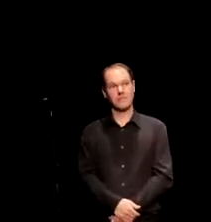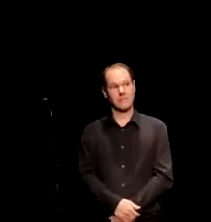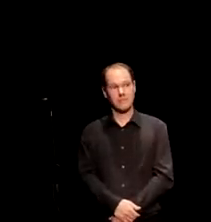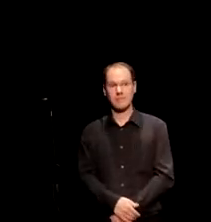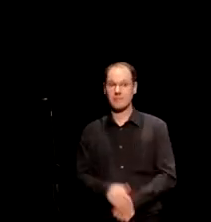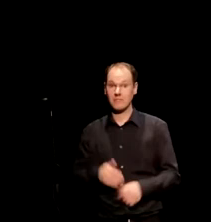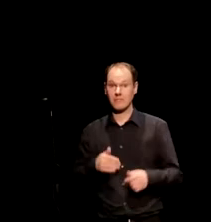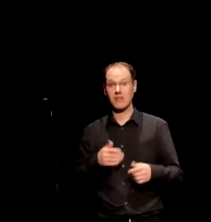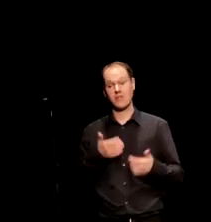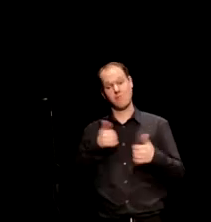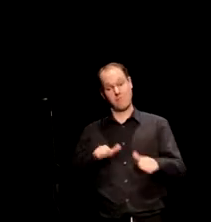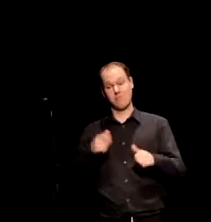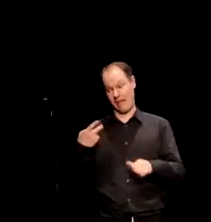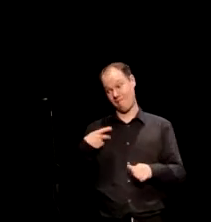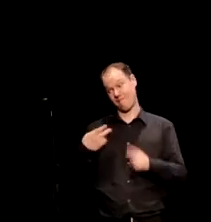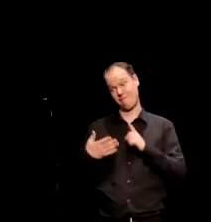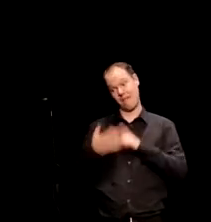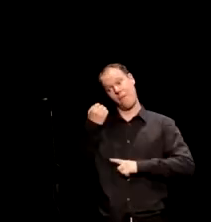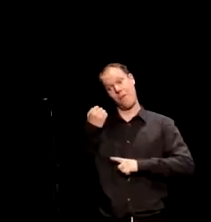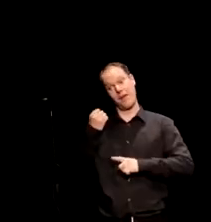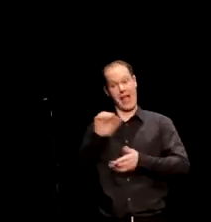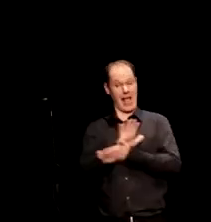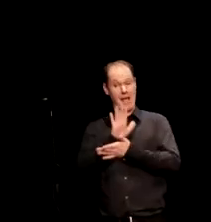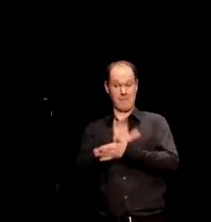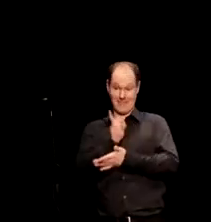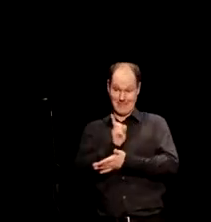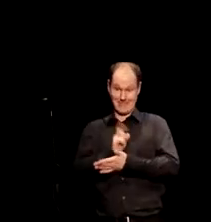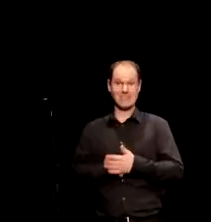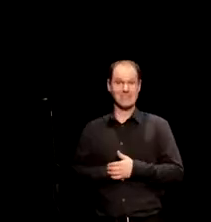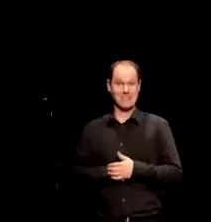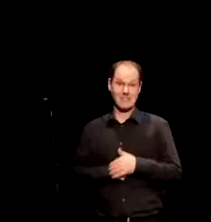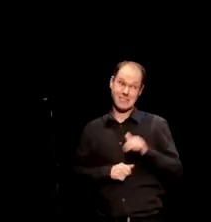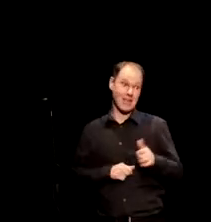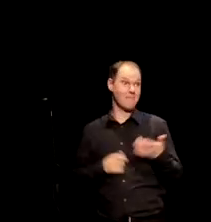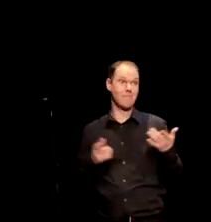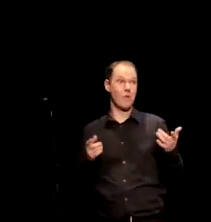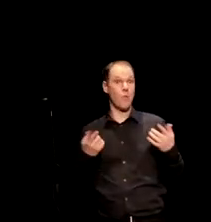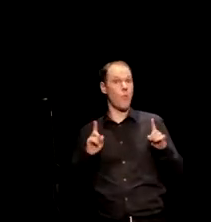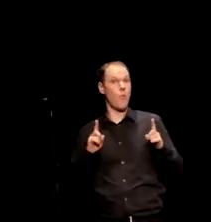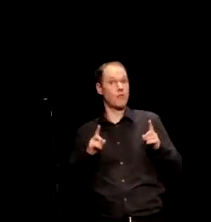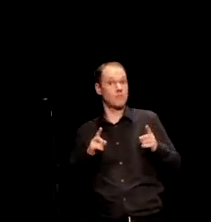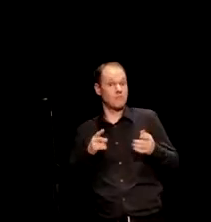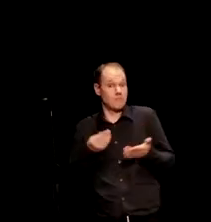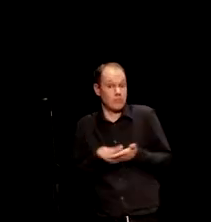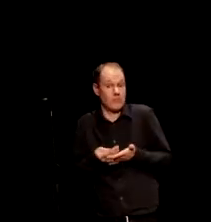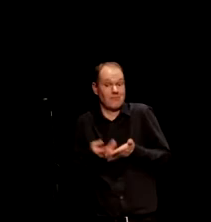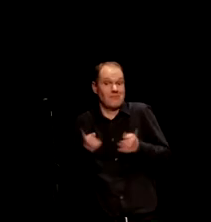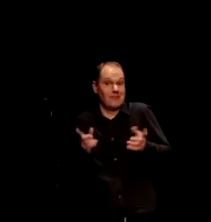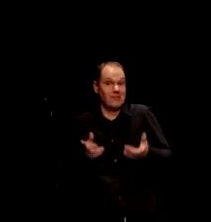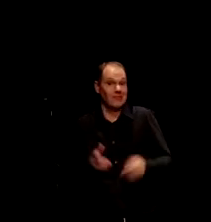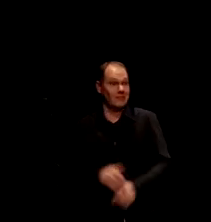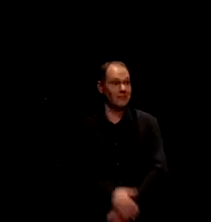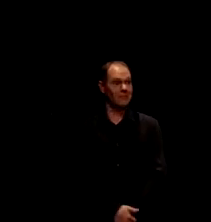At least we have found our happiness. Yes. But at what a price.